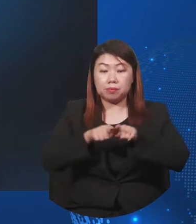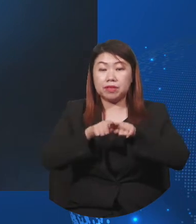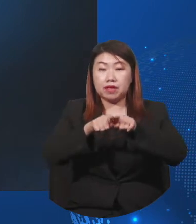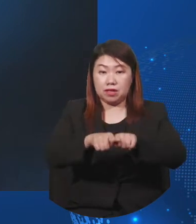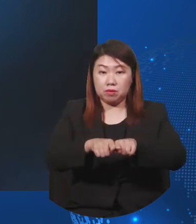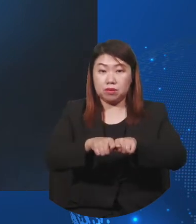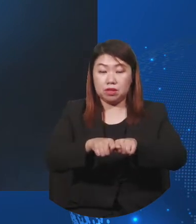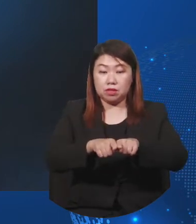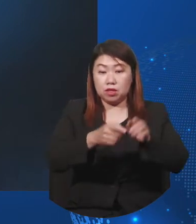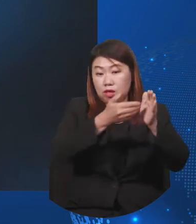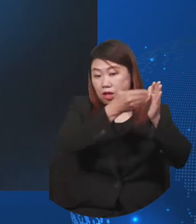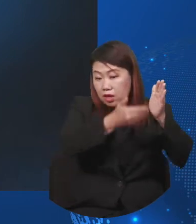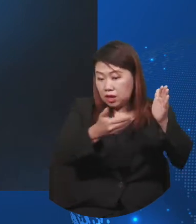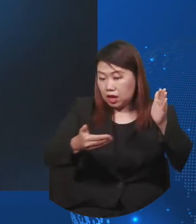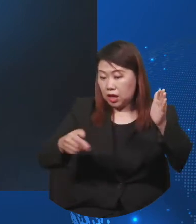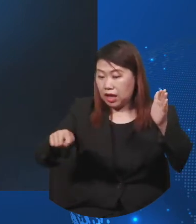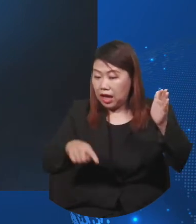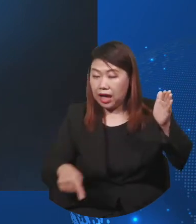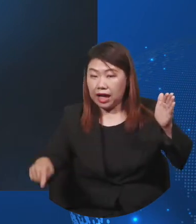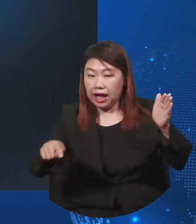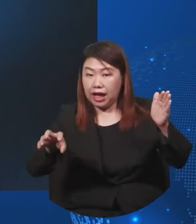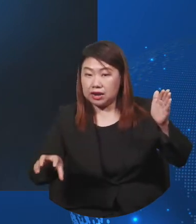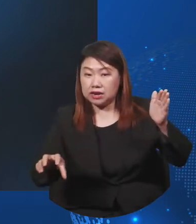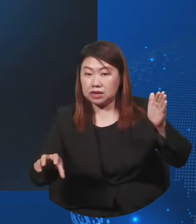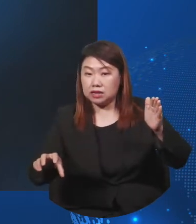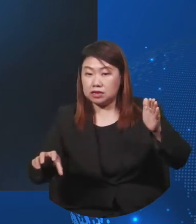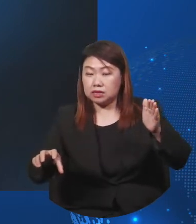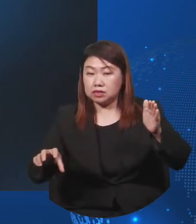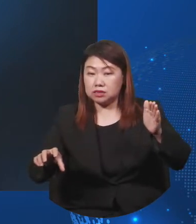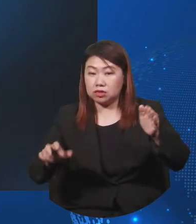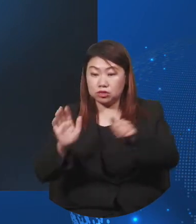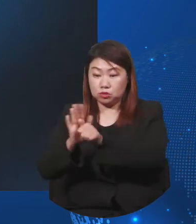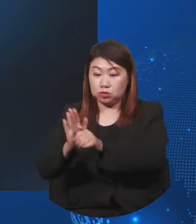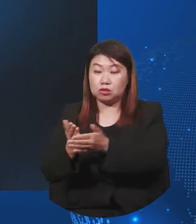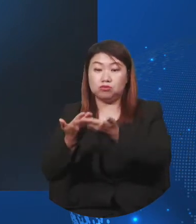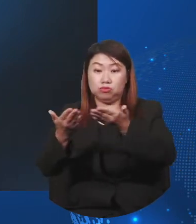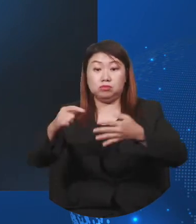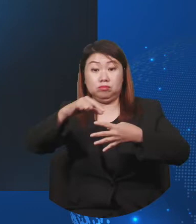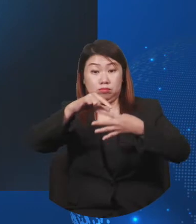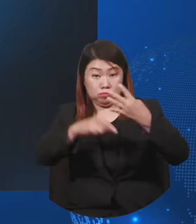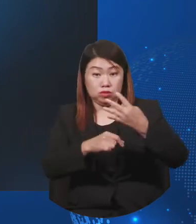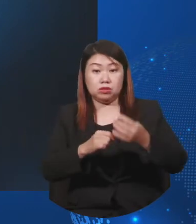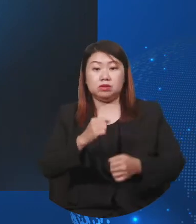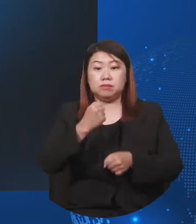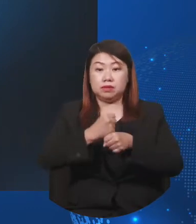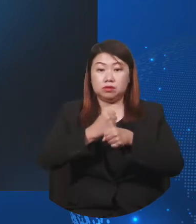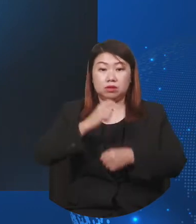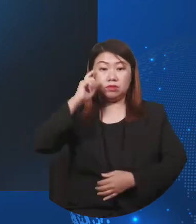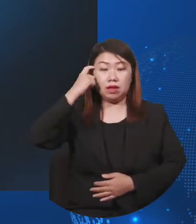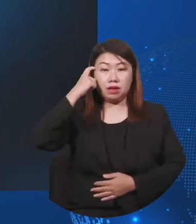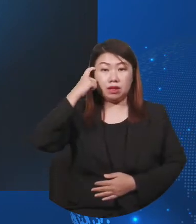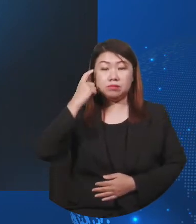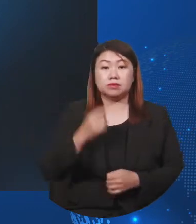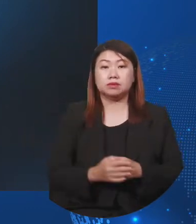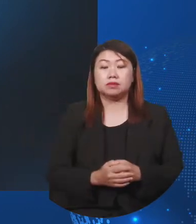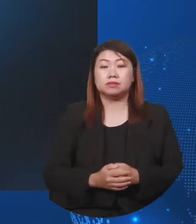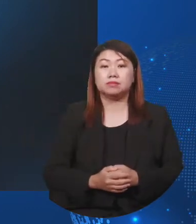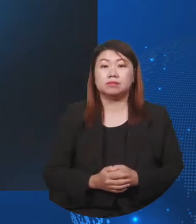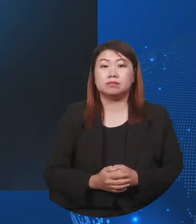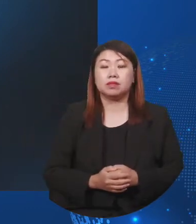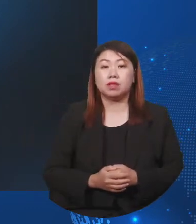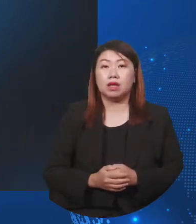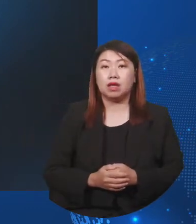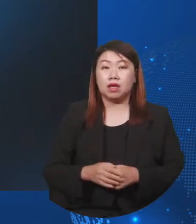Basin. 5 years, this project enlists the capacities or expertise from Korean